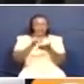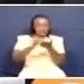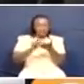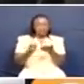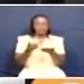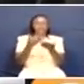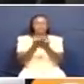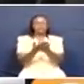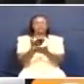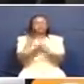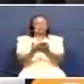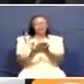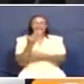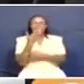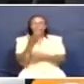by the respondents.